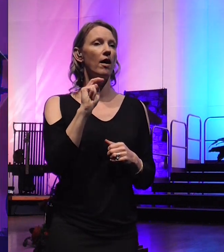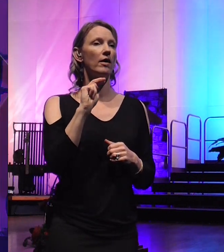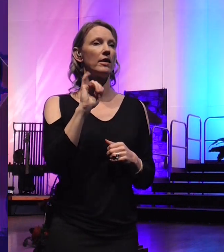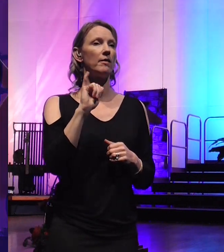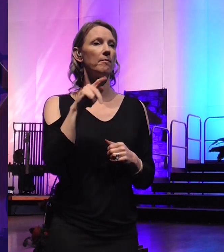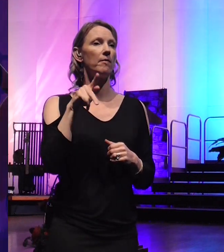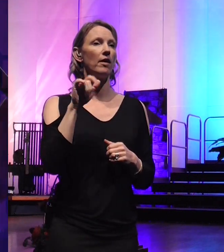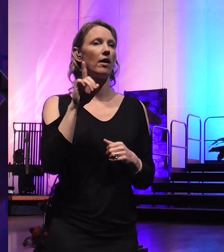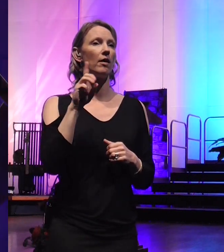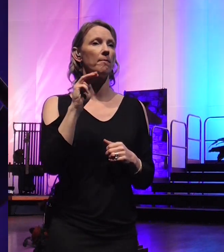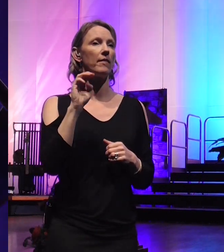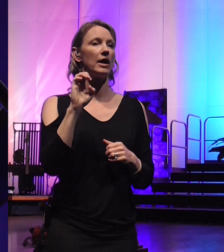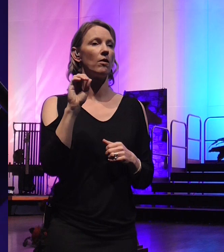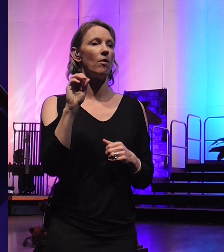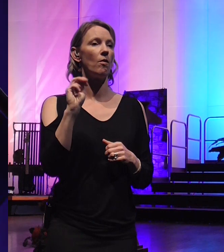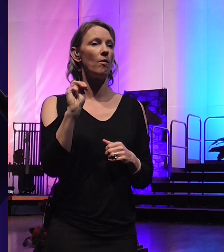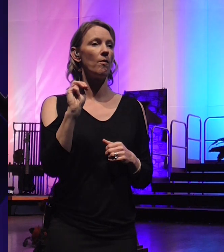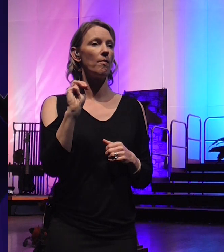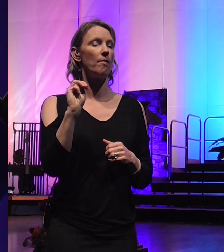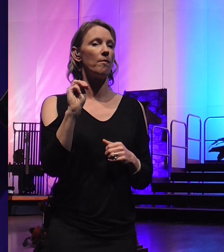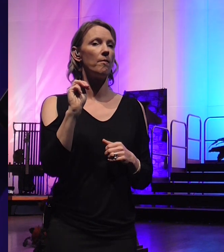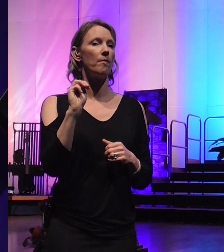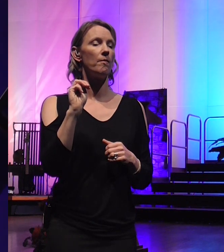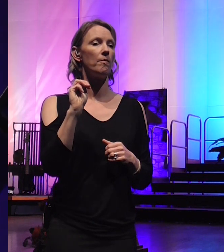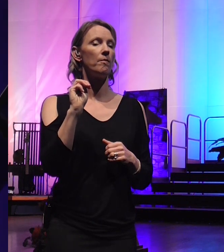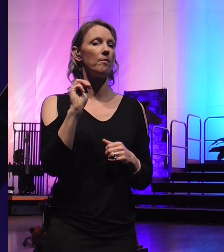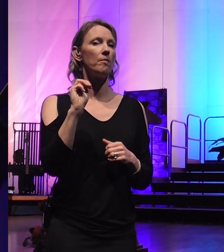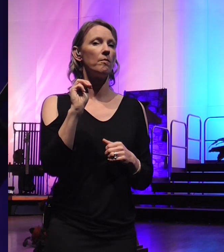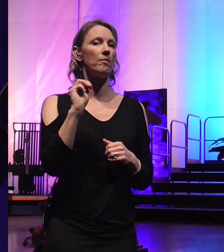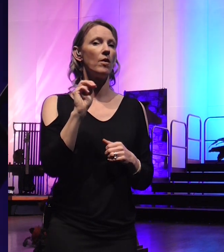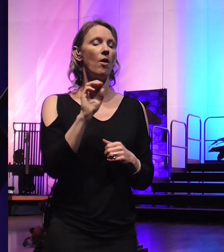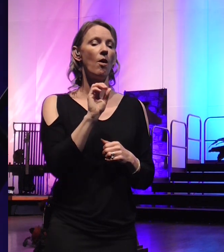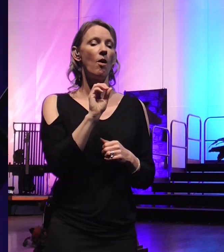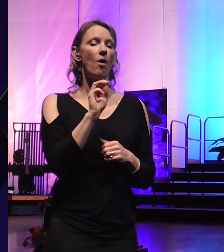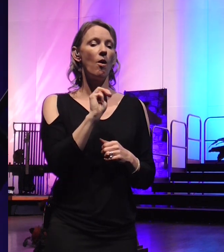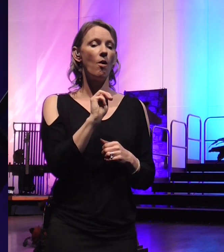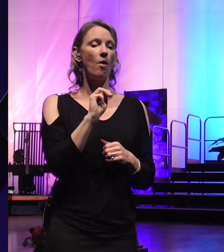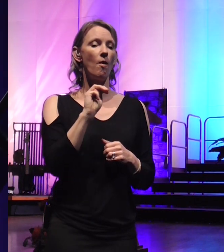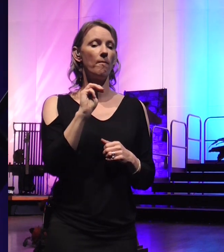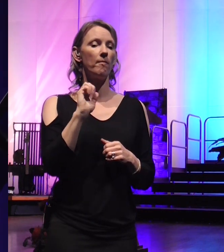Hum. Om Mani Padme Hum.